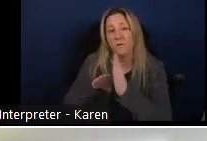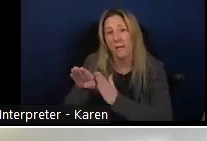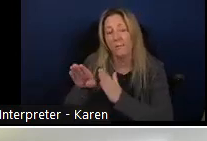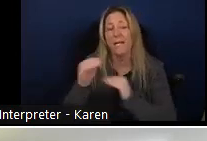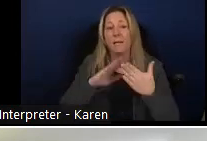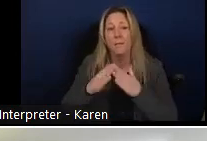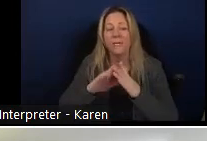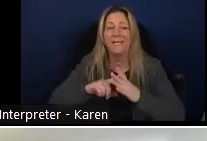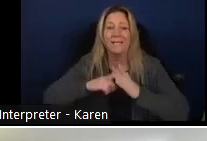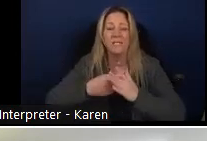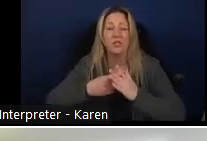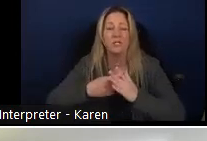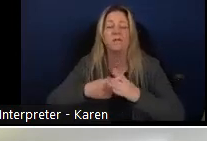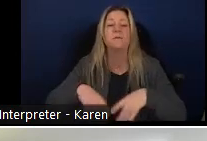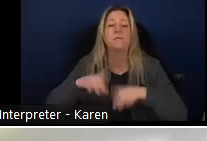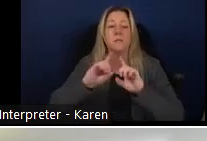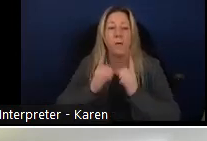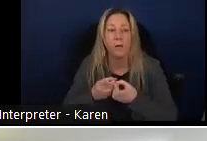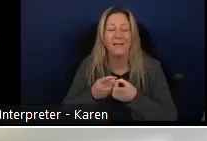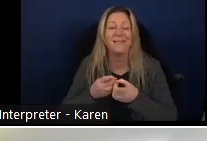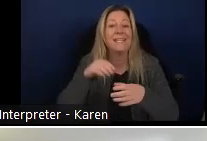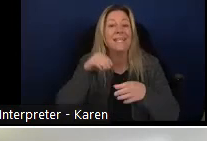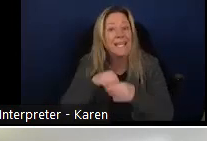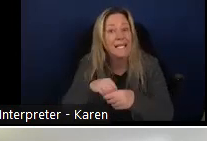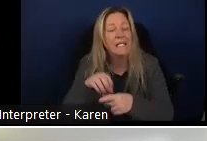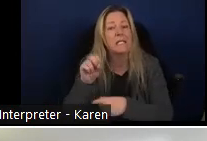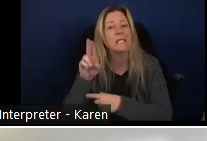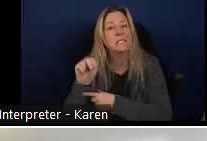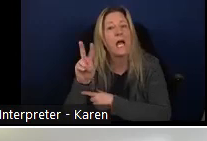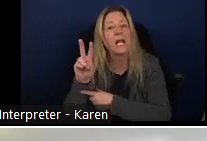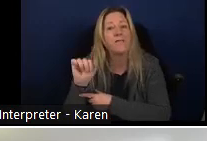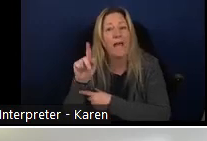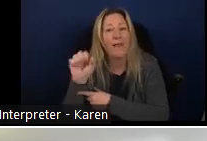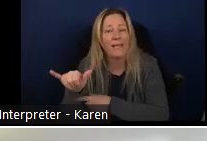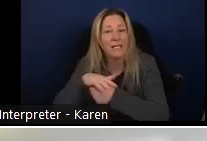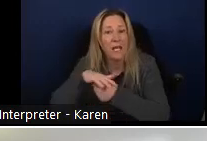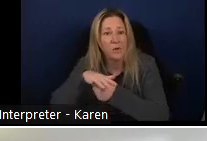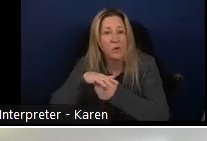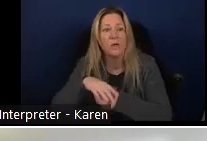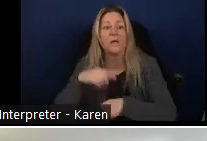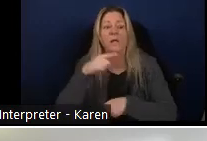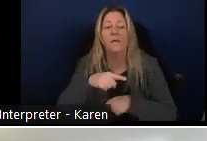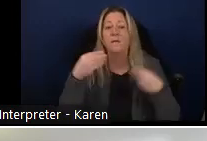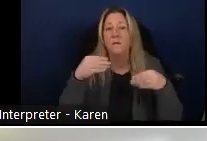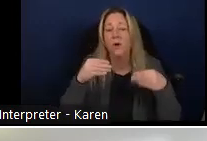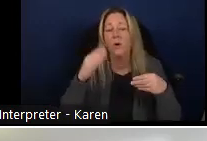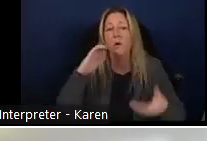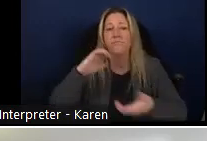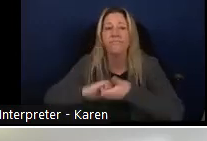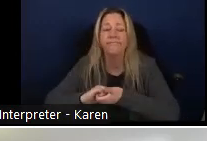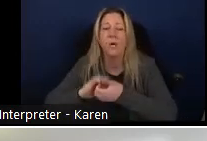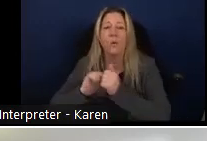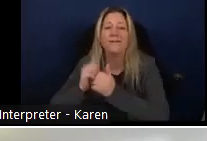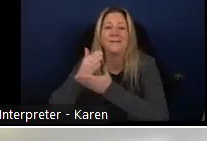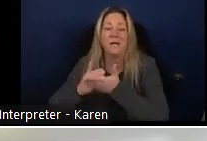Initiatives Department within the Sun Valley neighborhood, Decatur Fresh will partner with DHA's Section 3